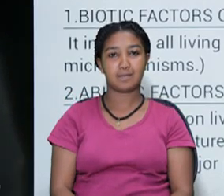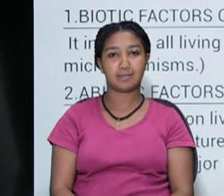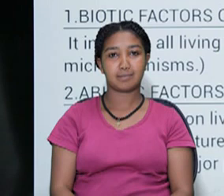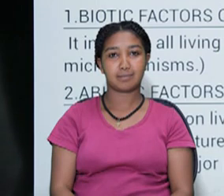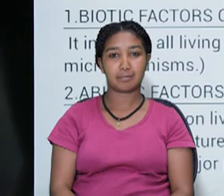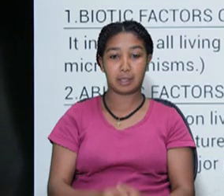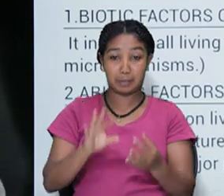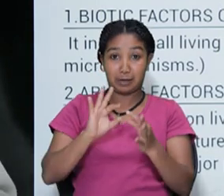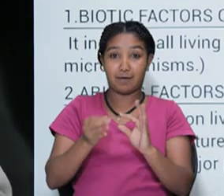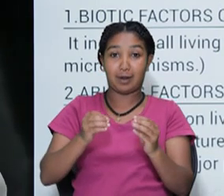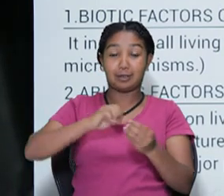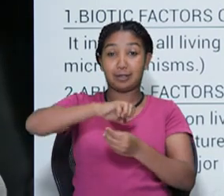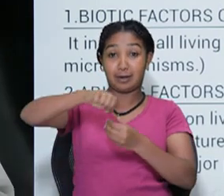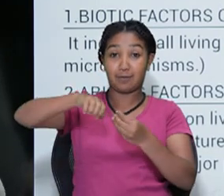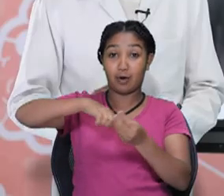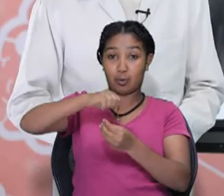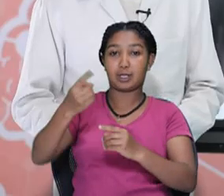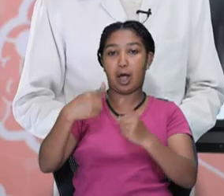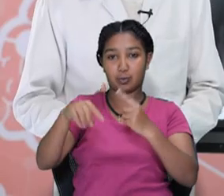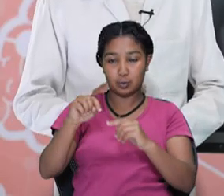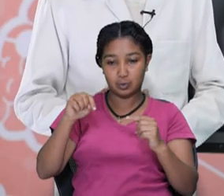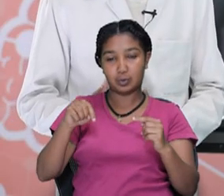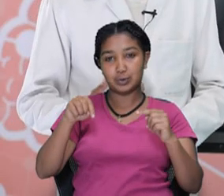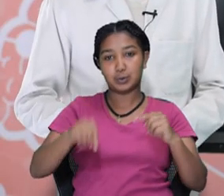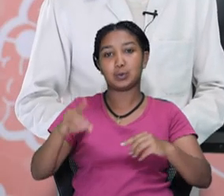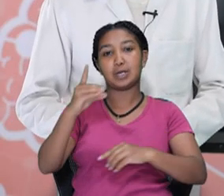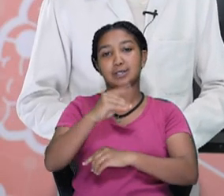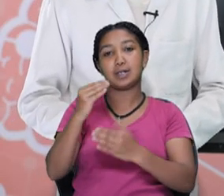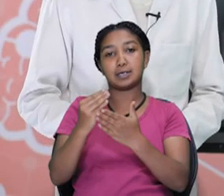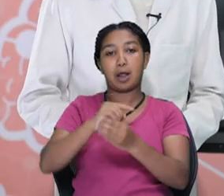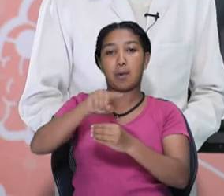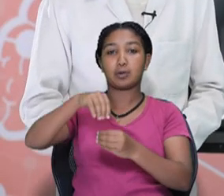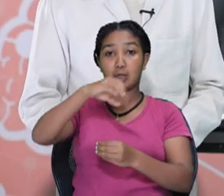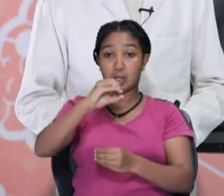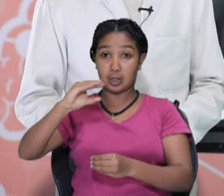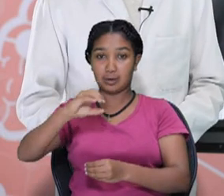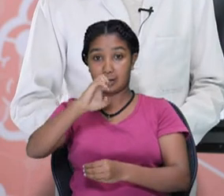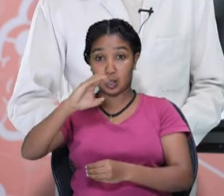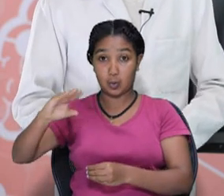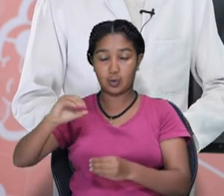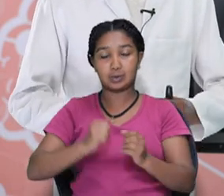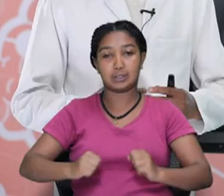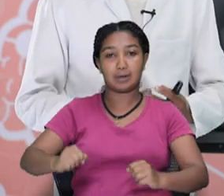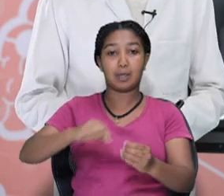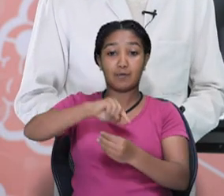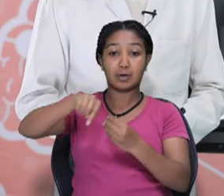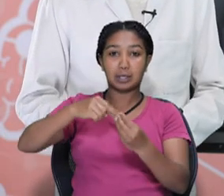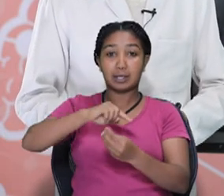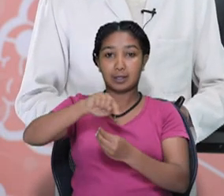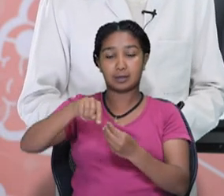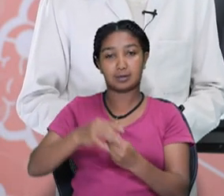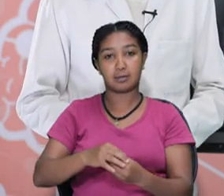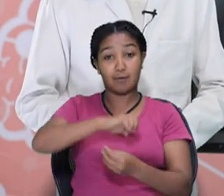Yeah, let me define environment and come to our today's lesson to ecosystem. Environment is